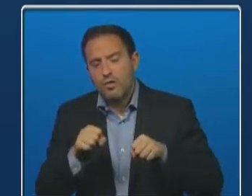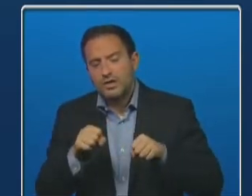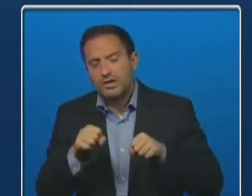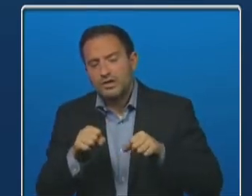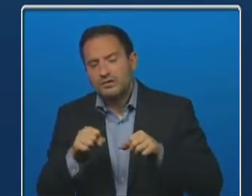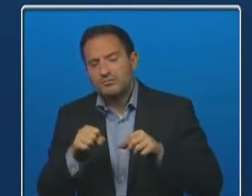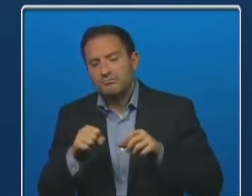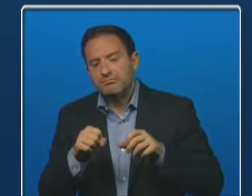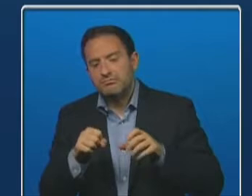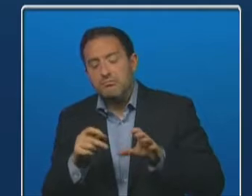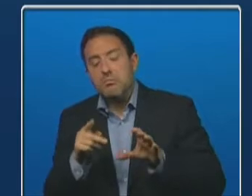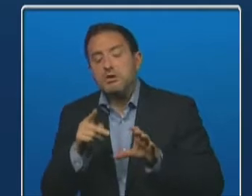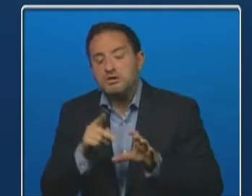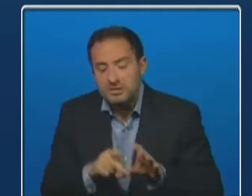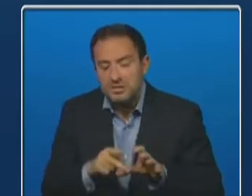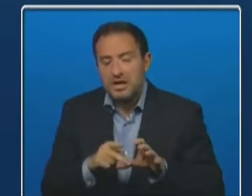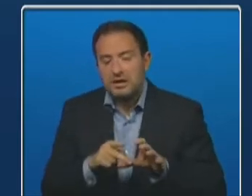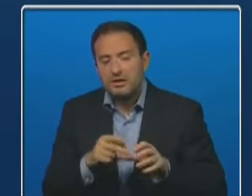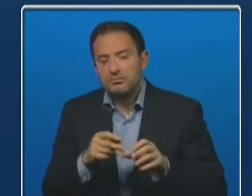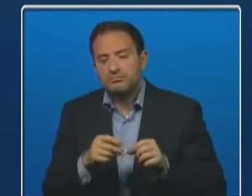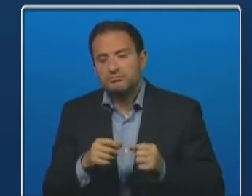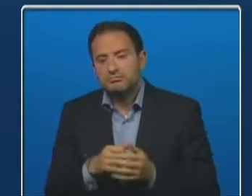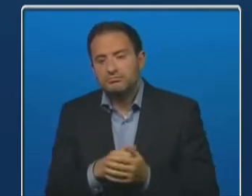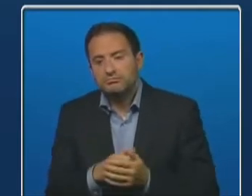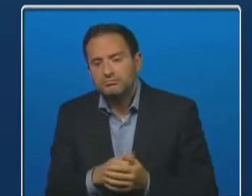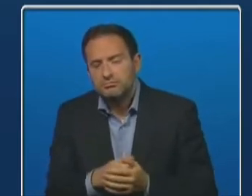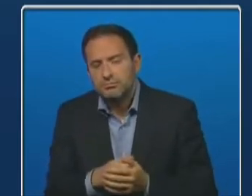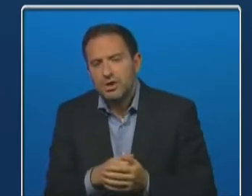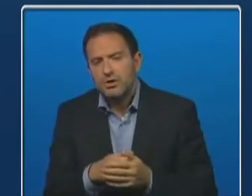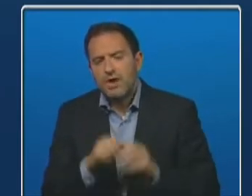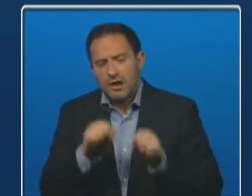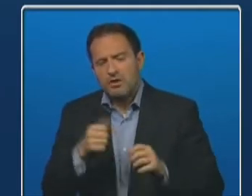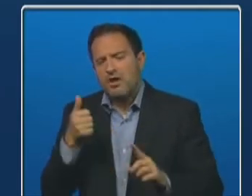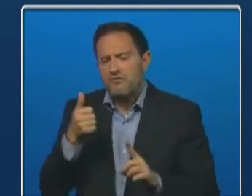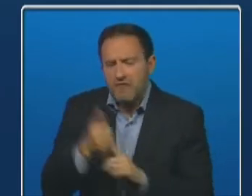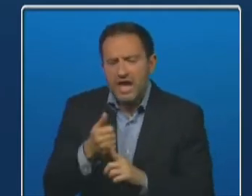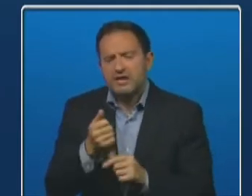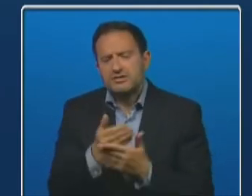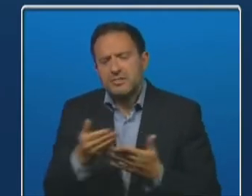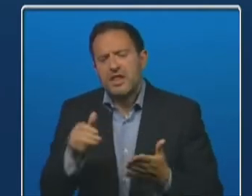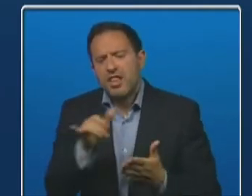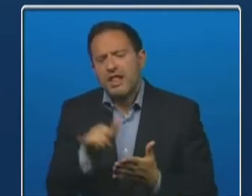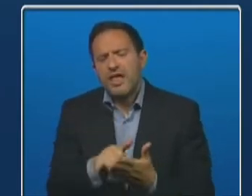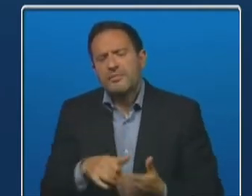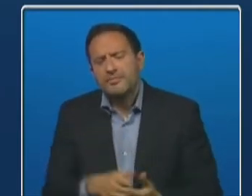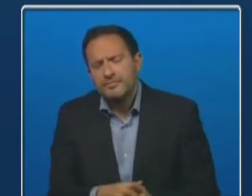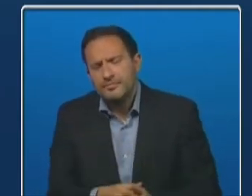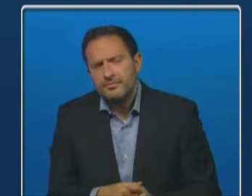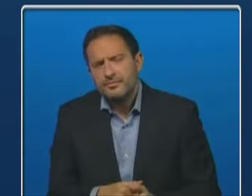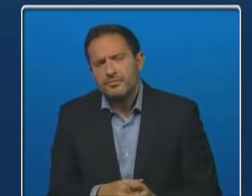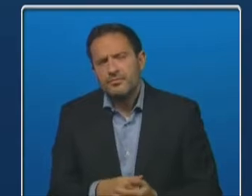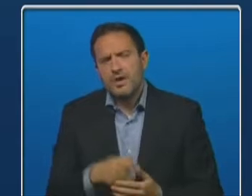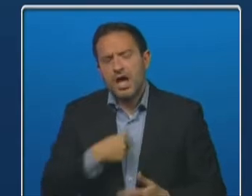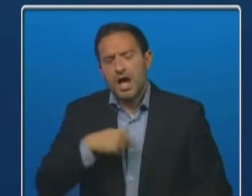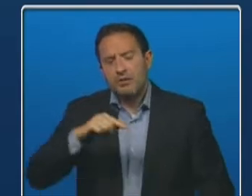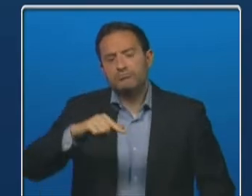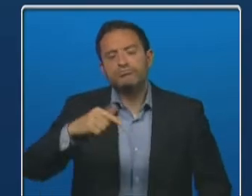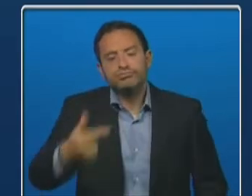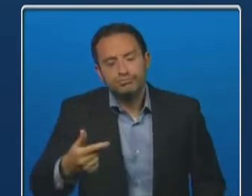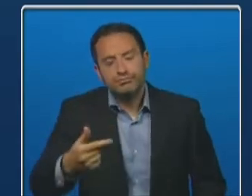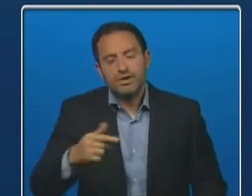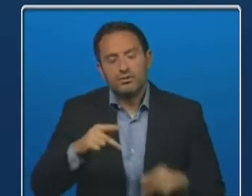that? Thanks for that line of questioning. And again, I'll lean in and toss this back over to our